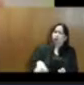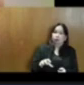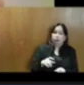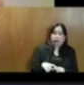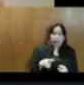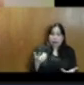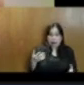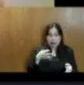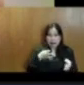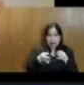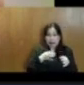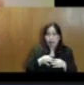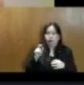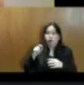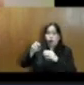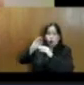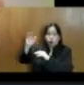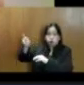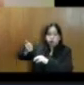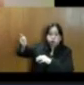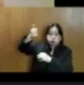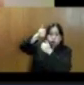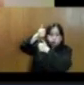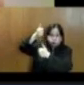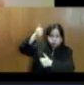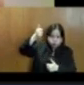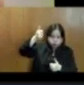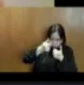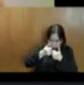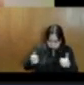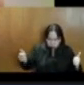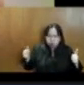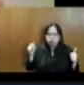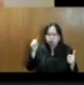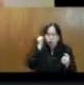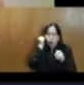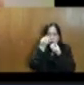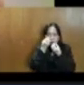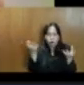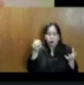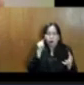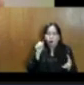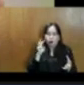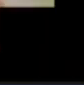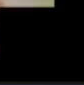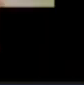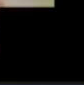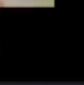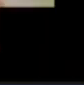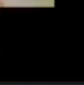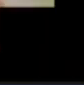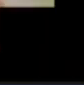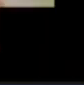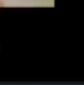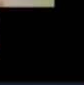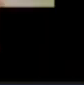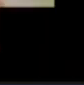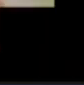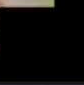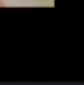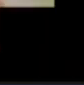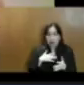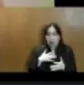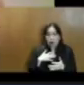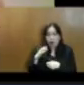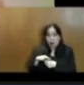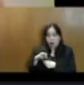to go from the top all the way to the bottom. We've got to make sure also digital transformation. I remember, you know, I finished my